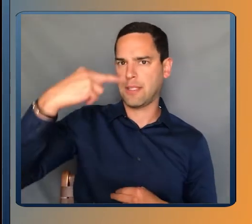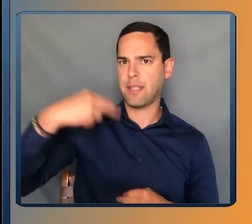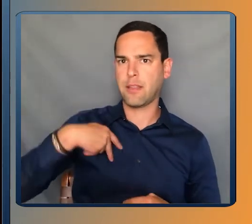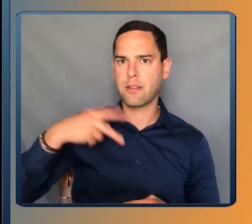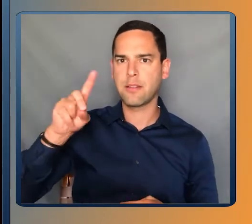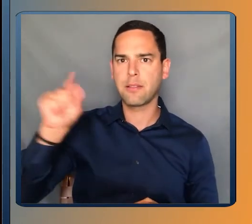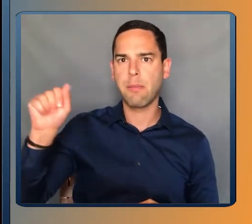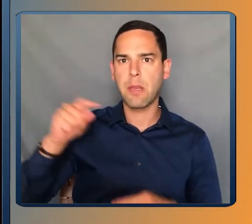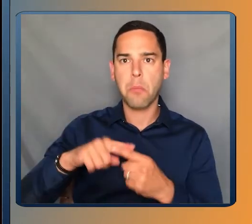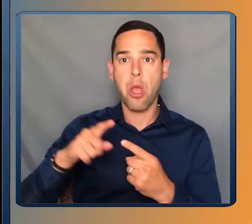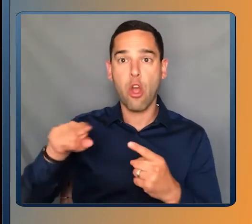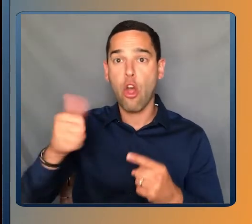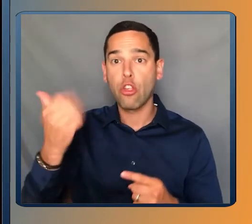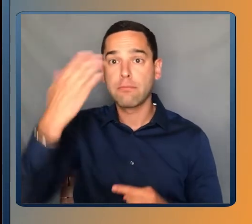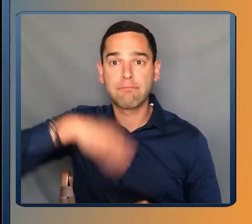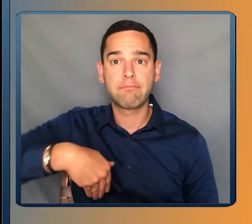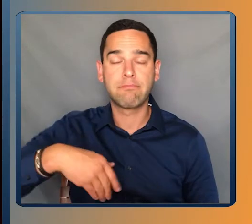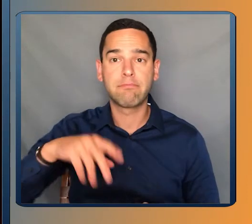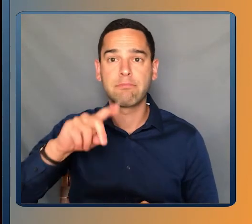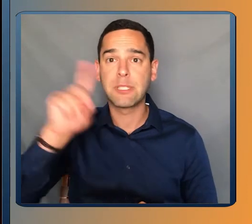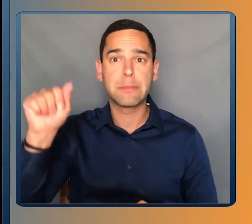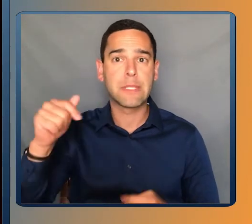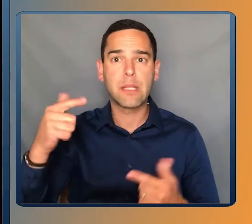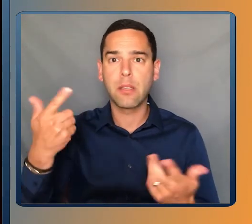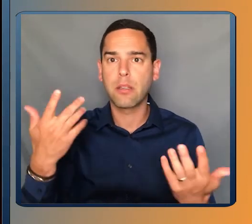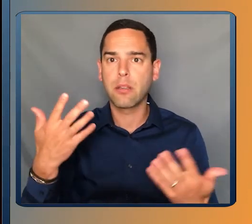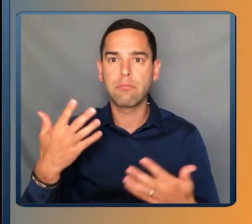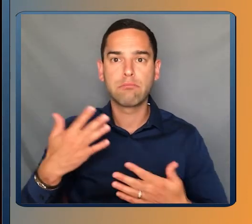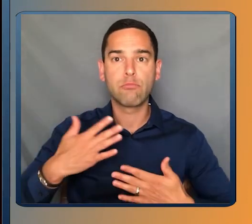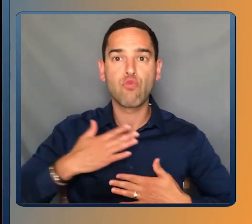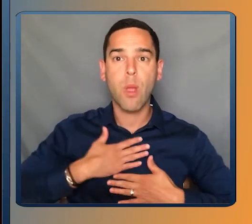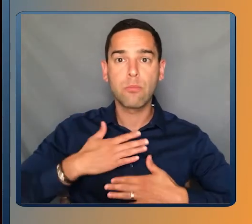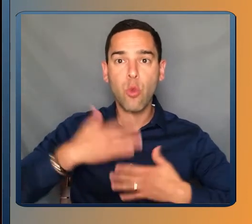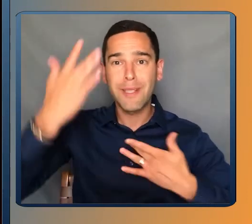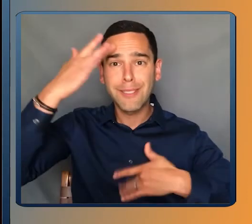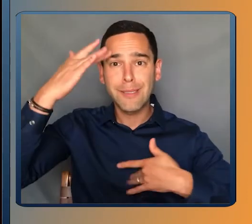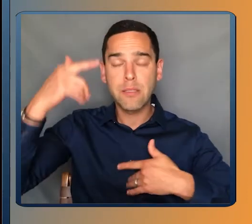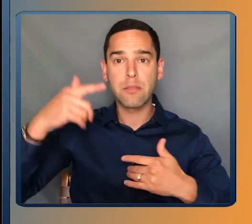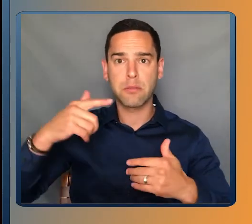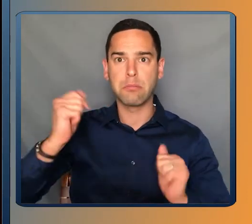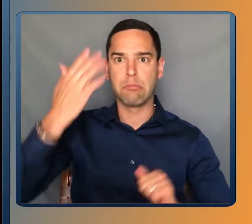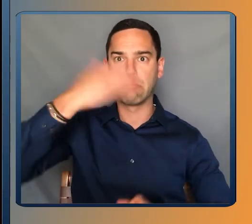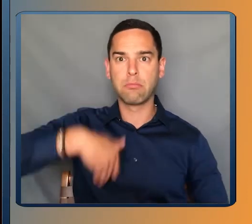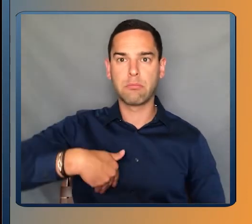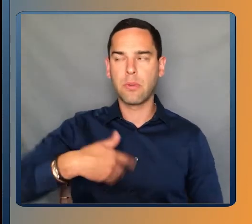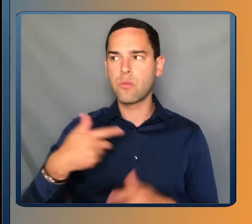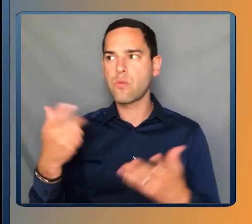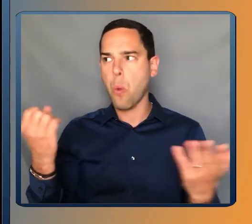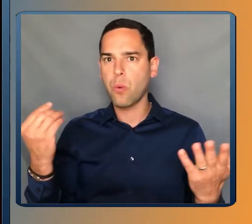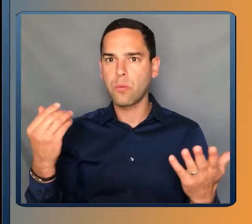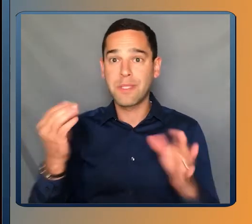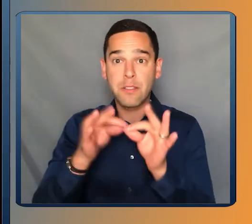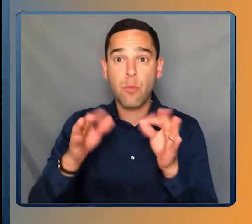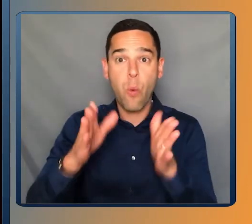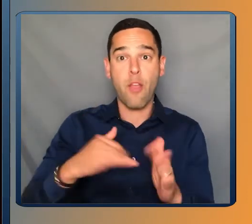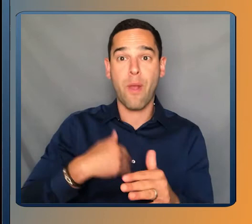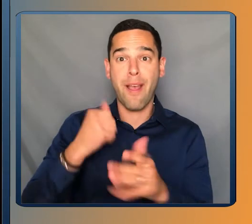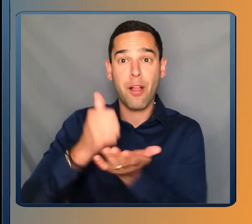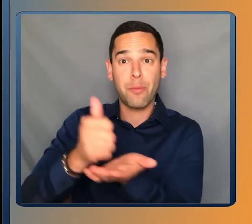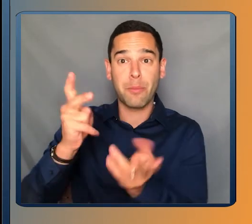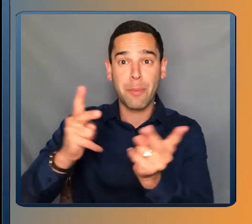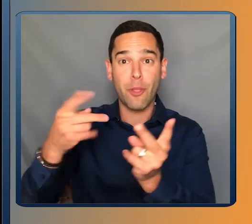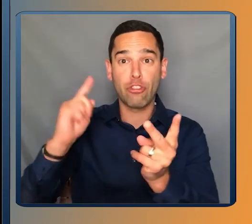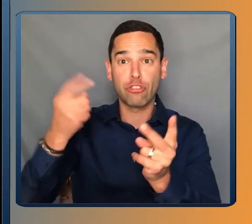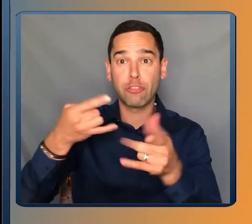about that I can't physically see. So if you're telling me that the simplest way to help somebody is to just cover my